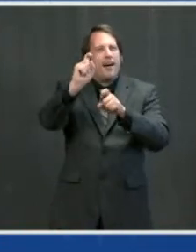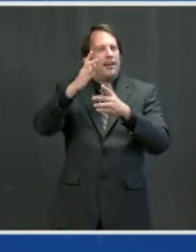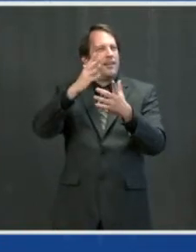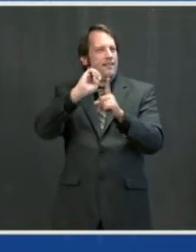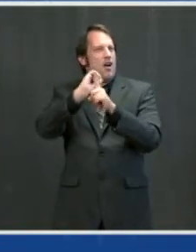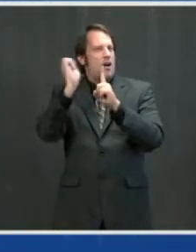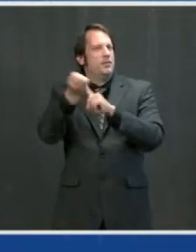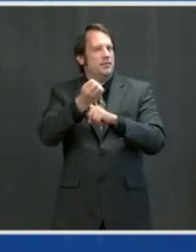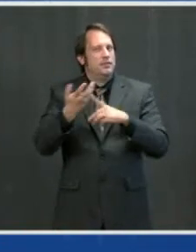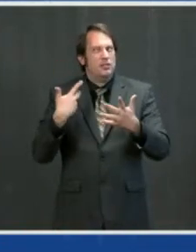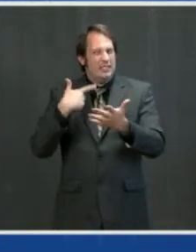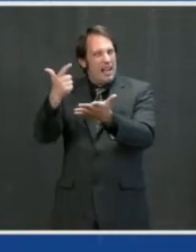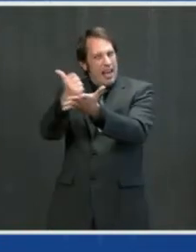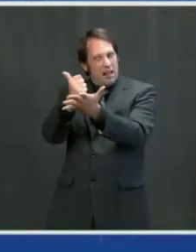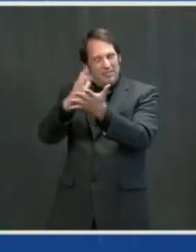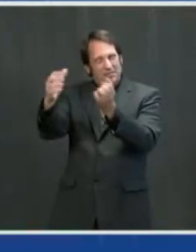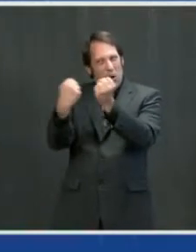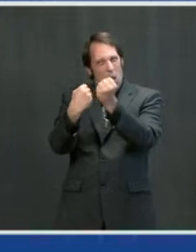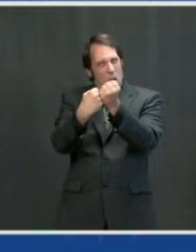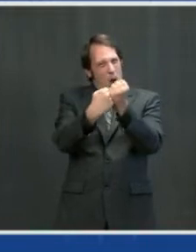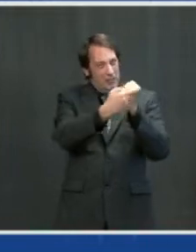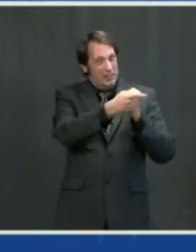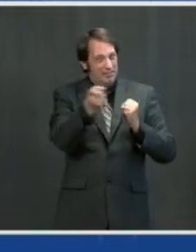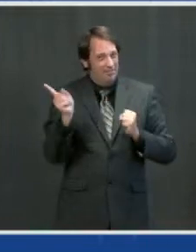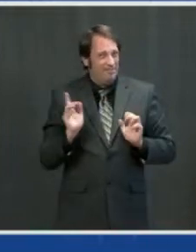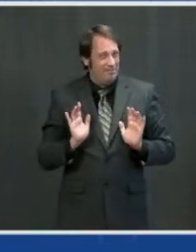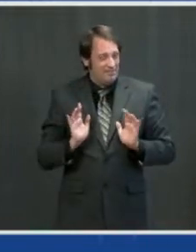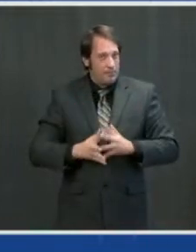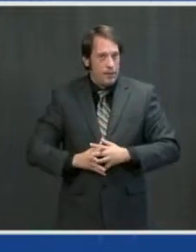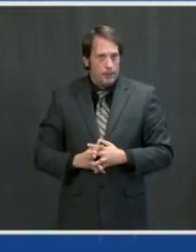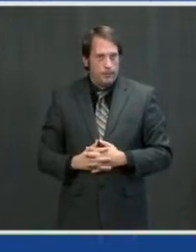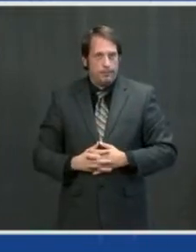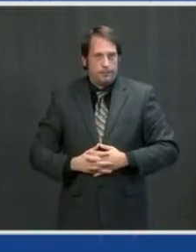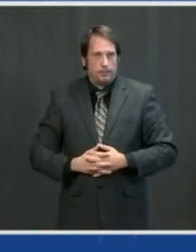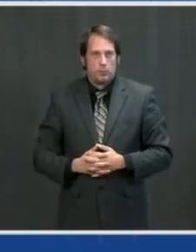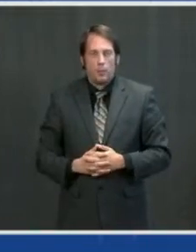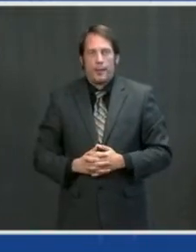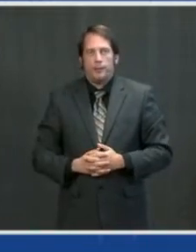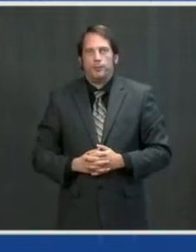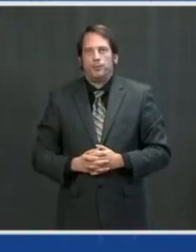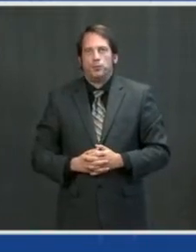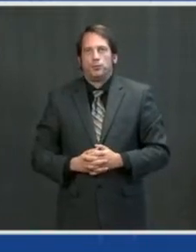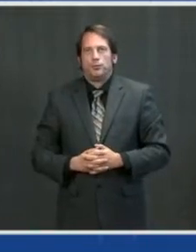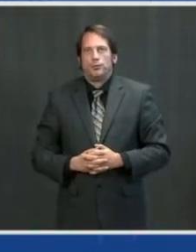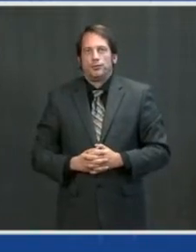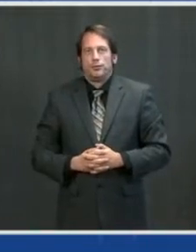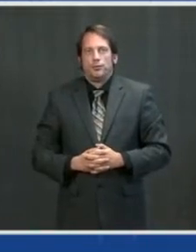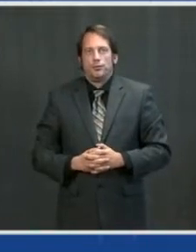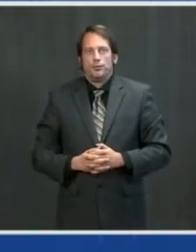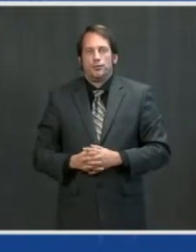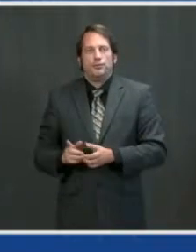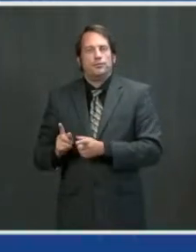climate partnership on ambition, decarbonization, and clean